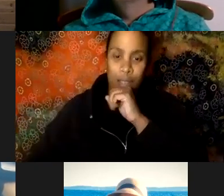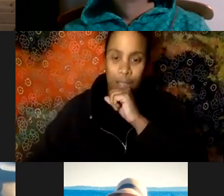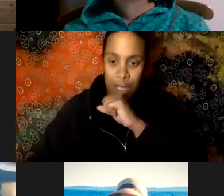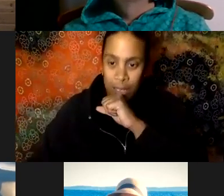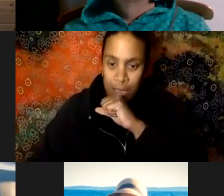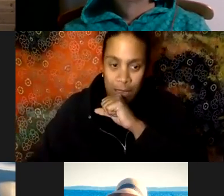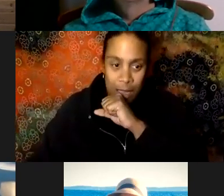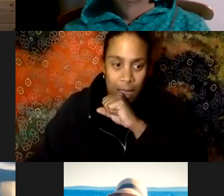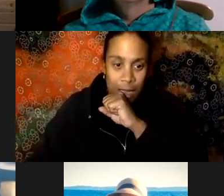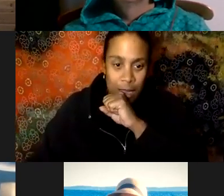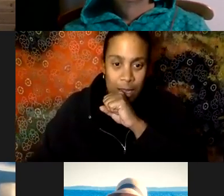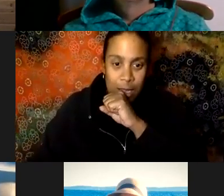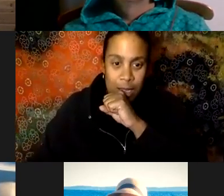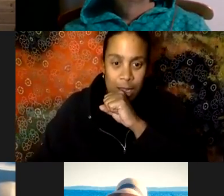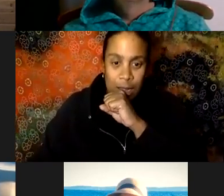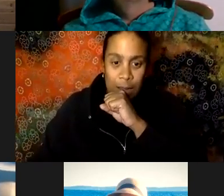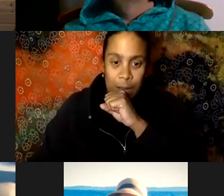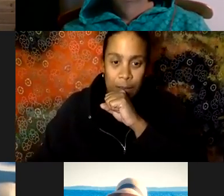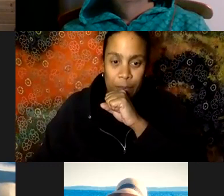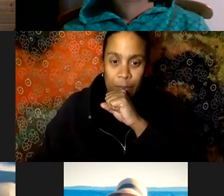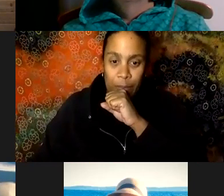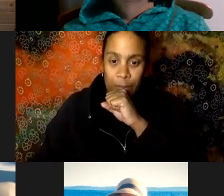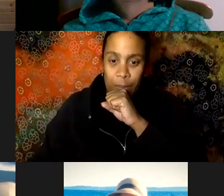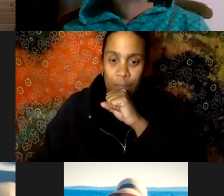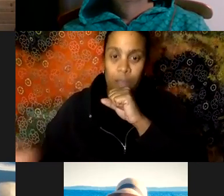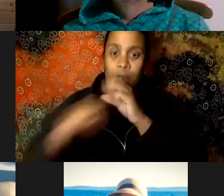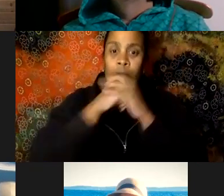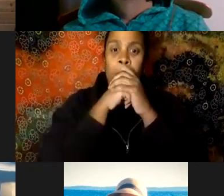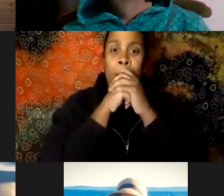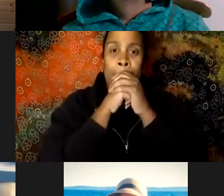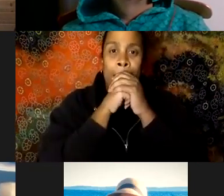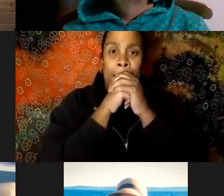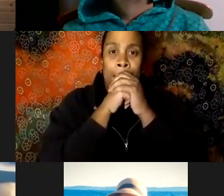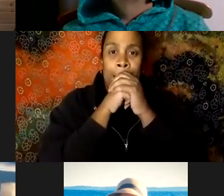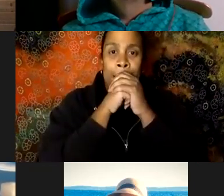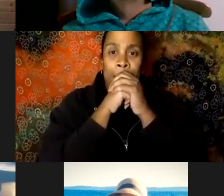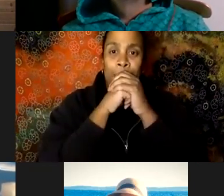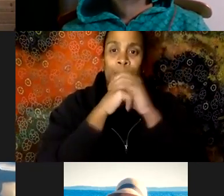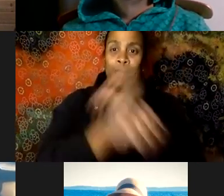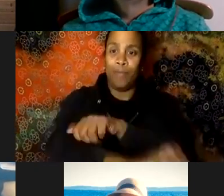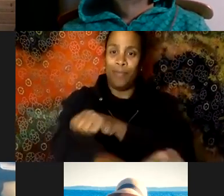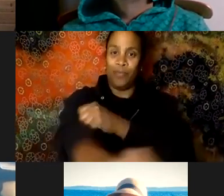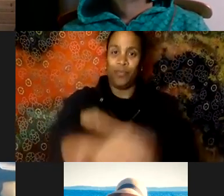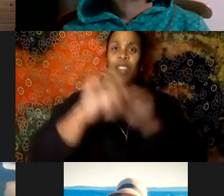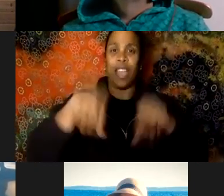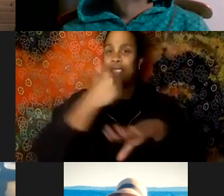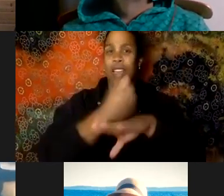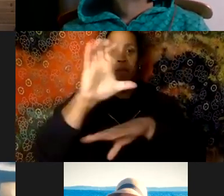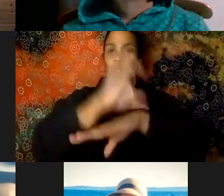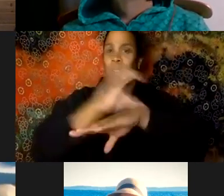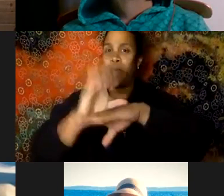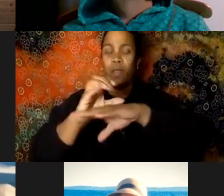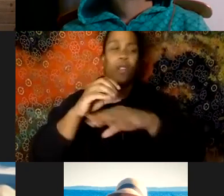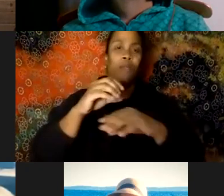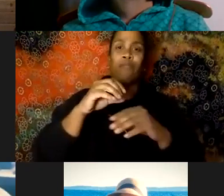you can see. All right, great. All right, and you can have whatever setting on your computer you want, so you can leave it in gallery view. All